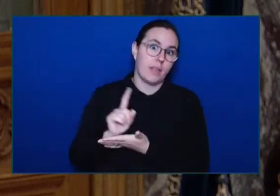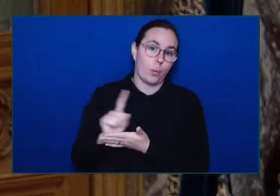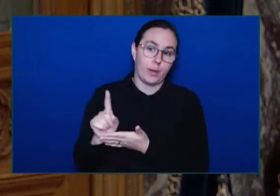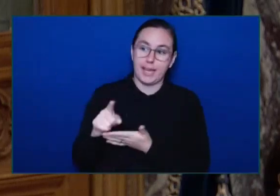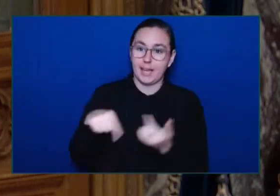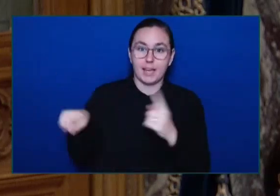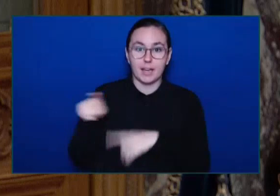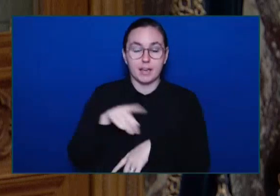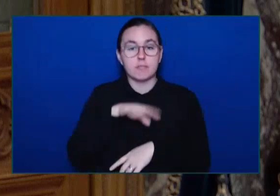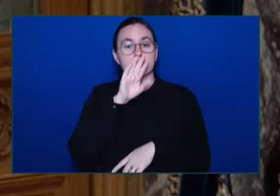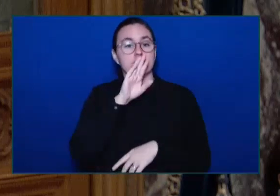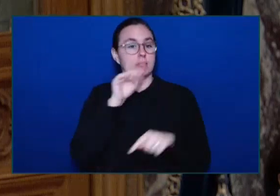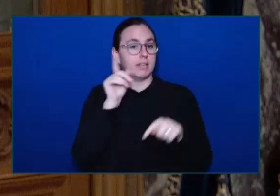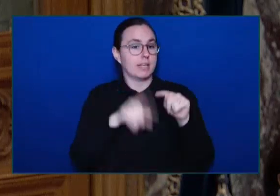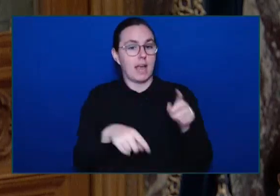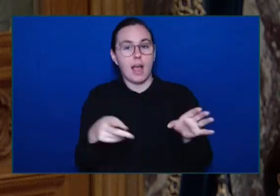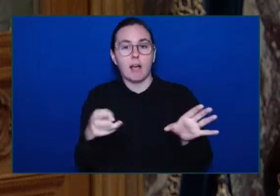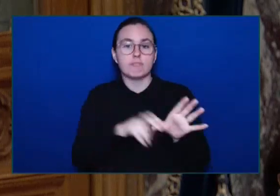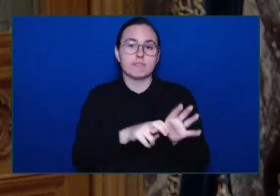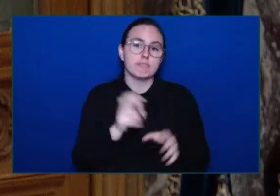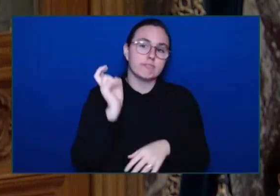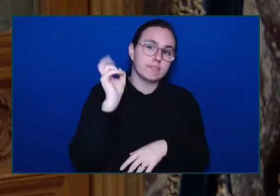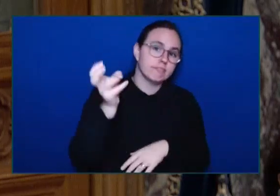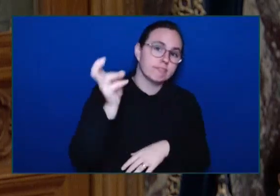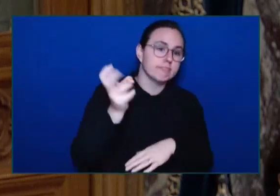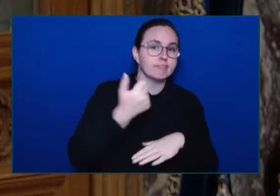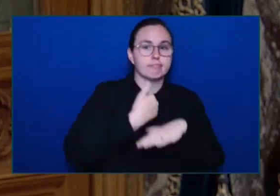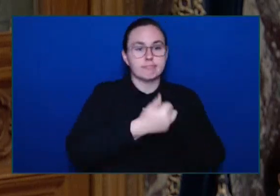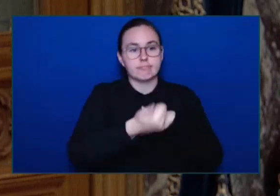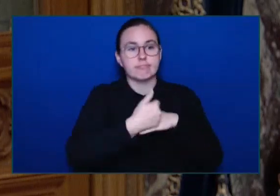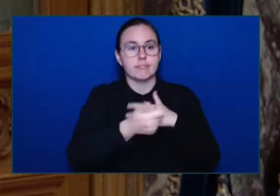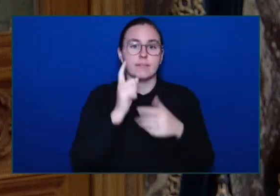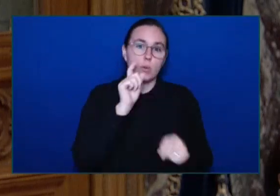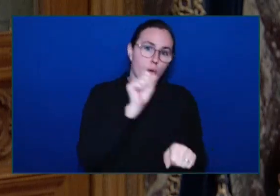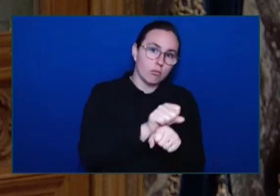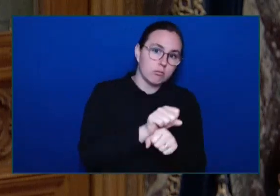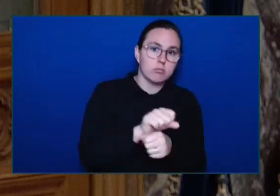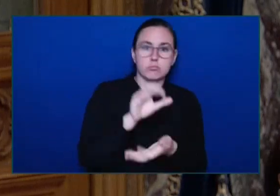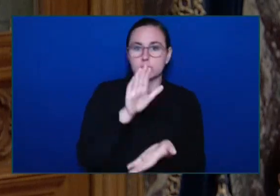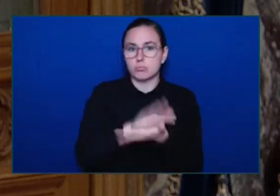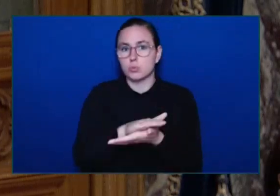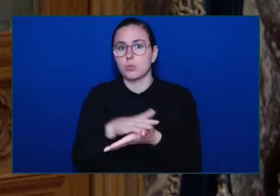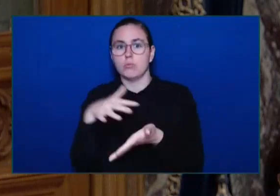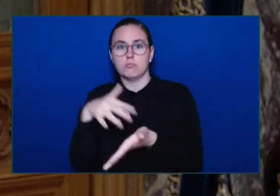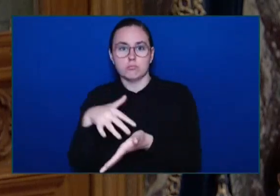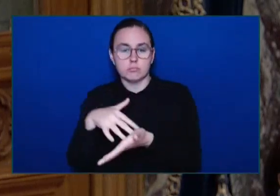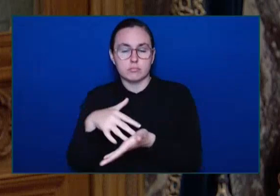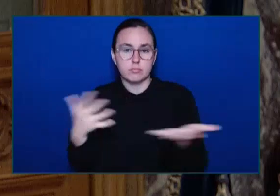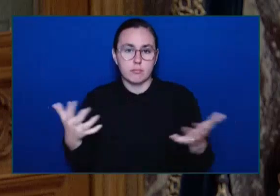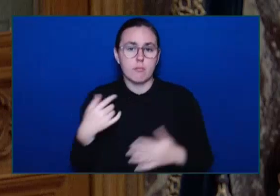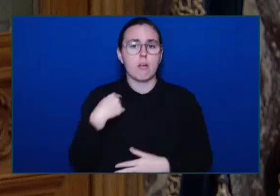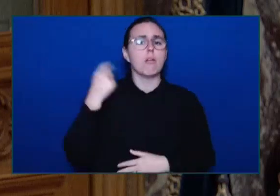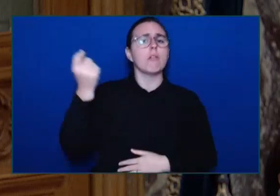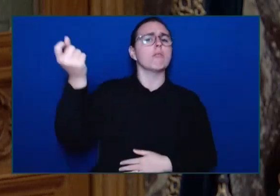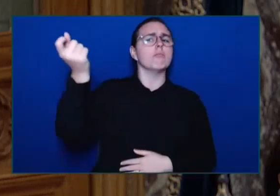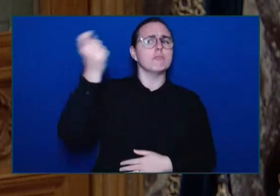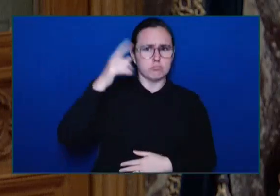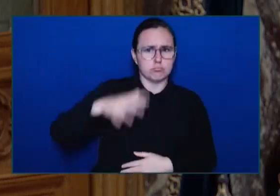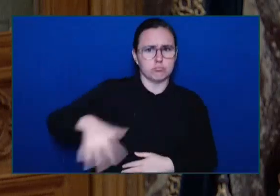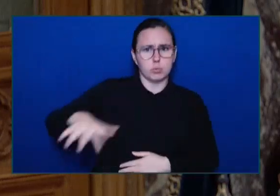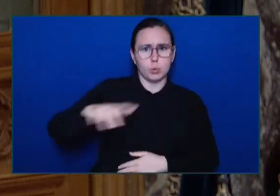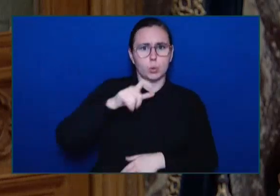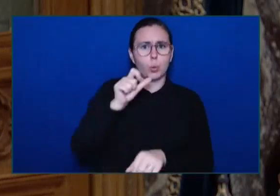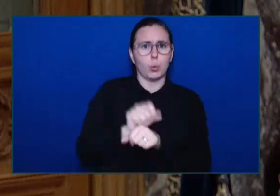people understand the plight of these transit workers. Bus drivers in the Fraser Valley make